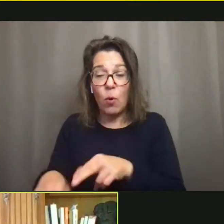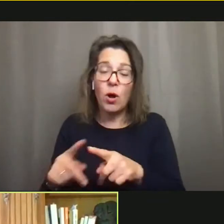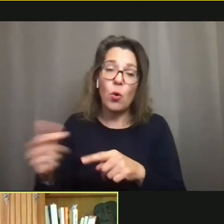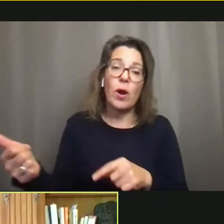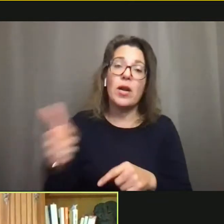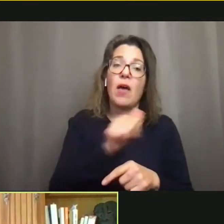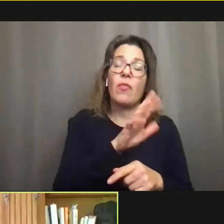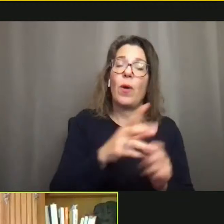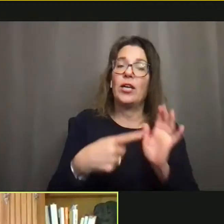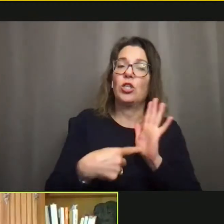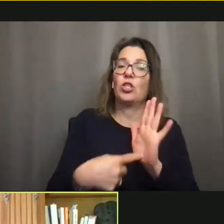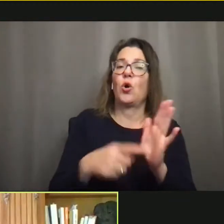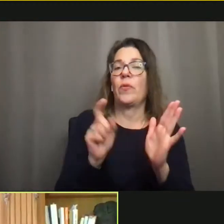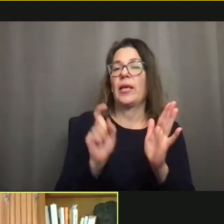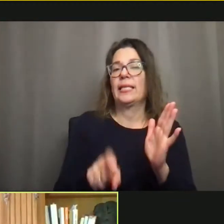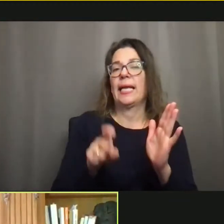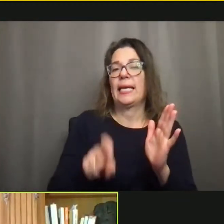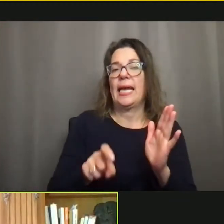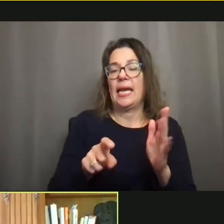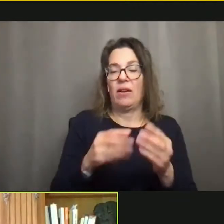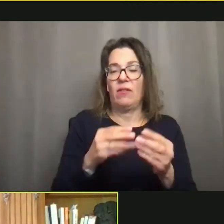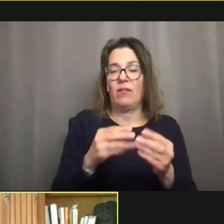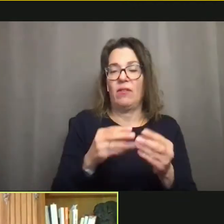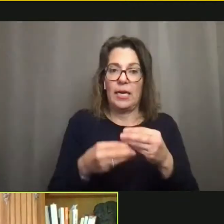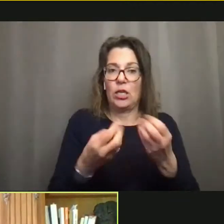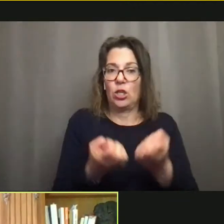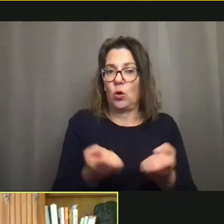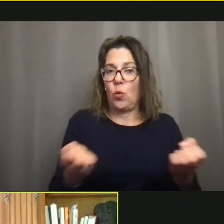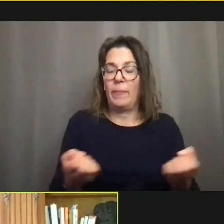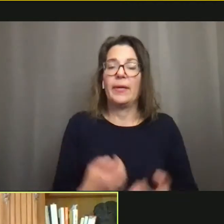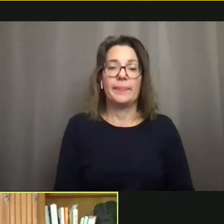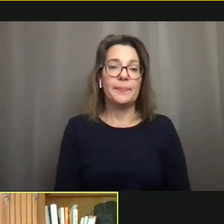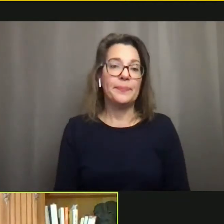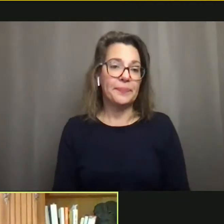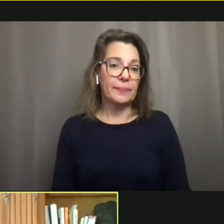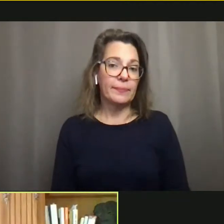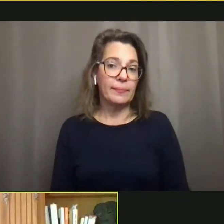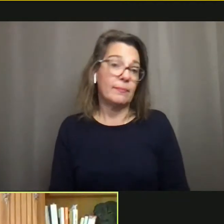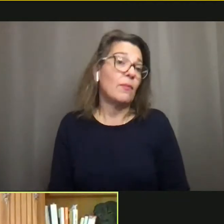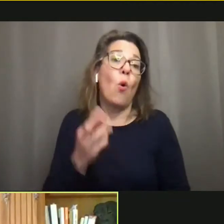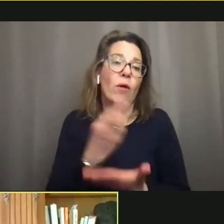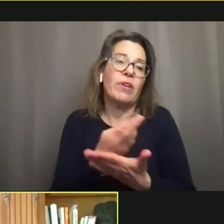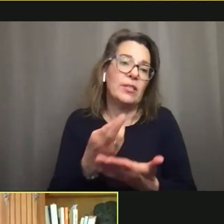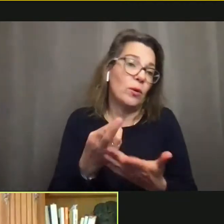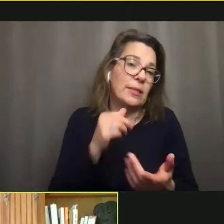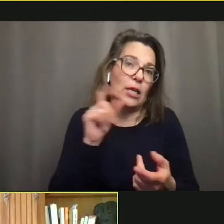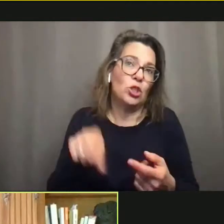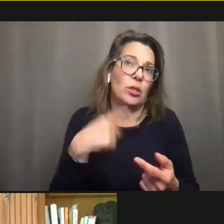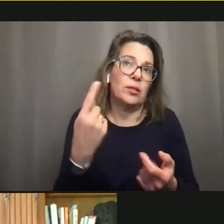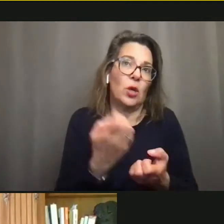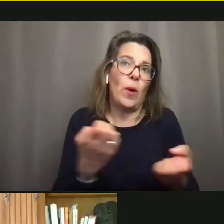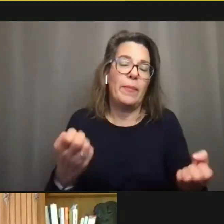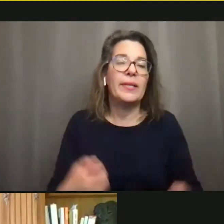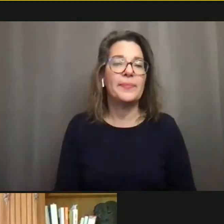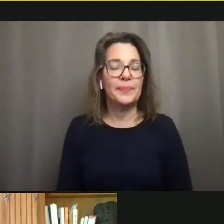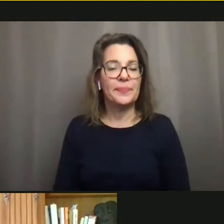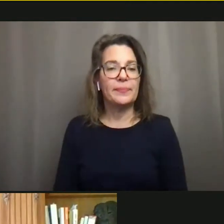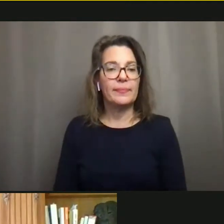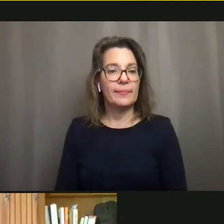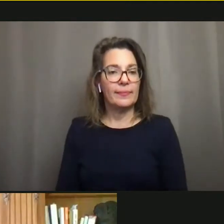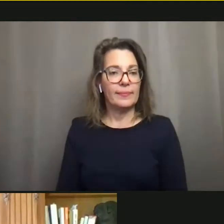way that you should demonstrate need for supplemental equipment or resources? So